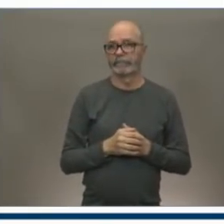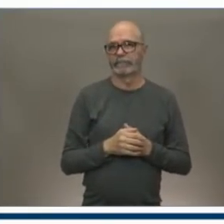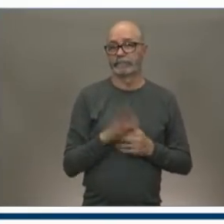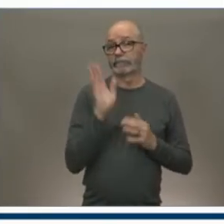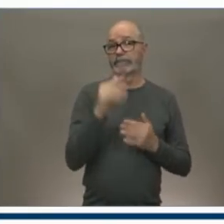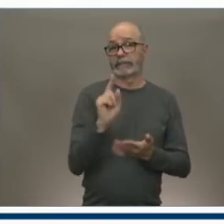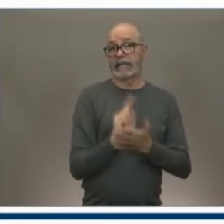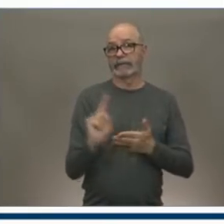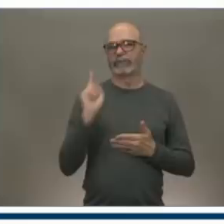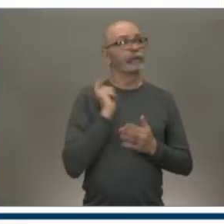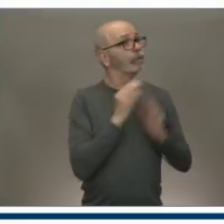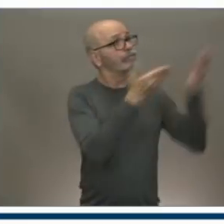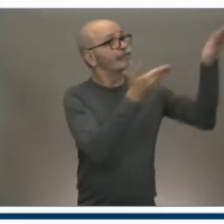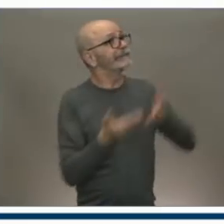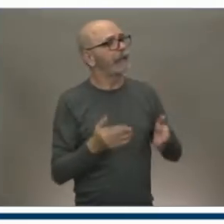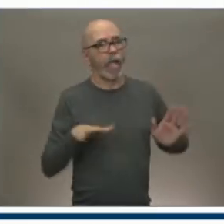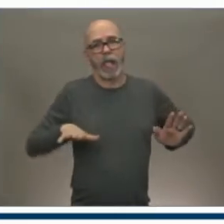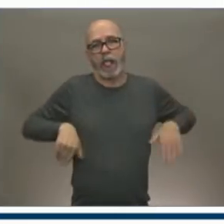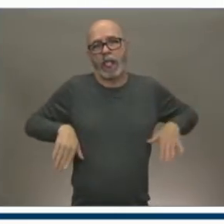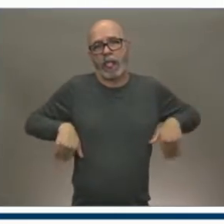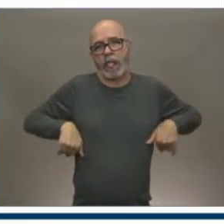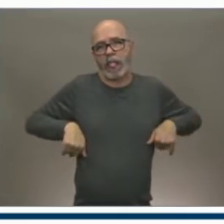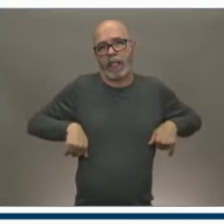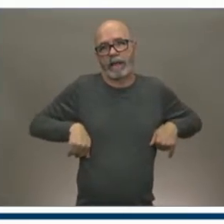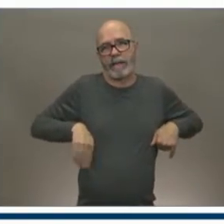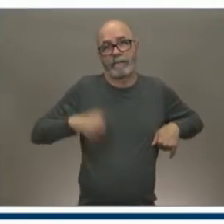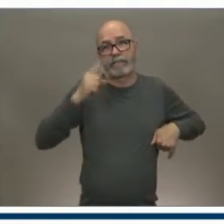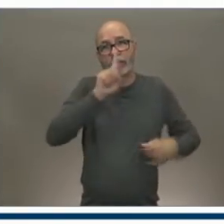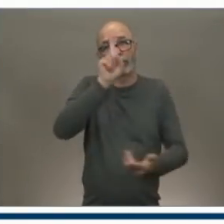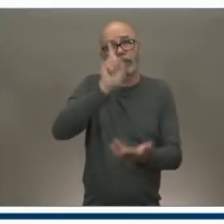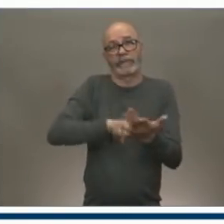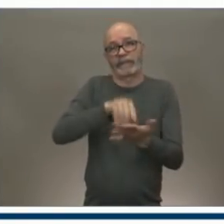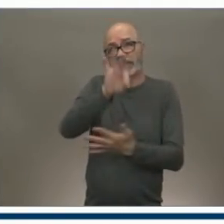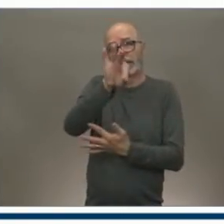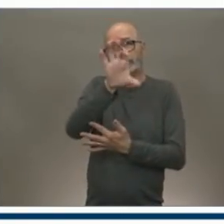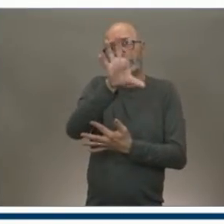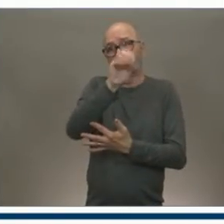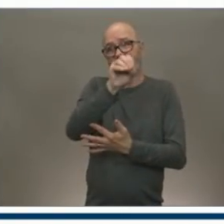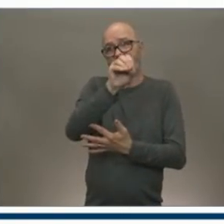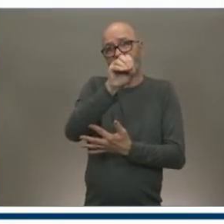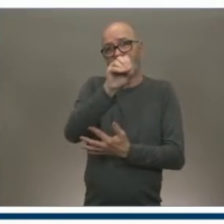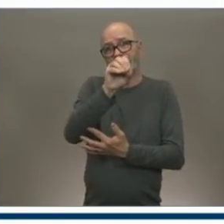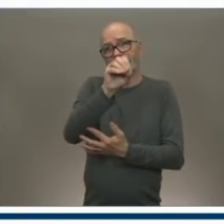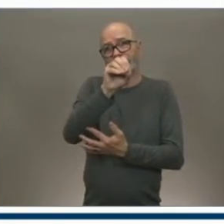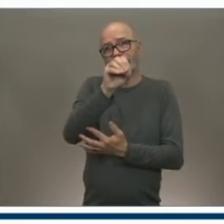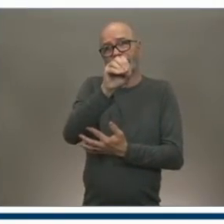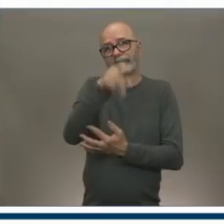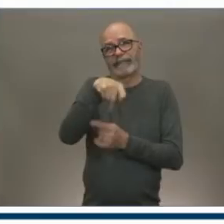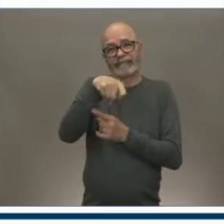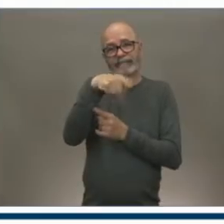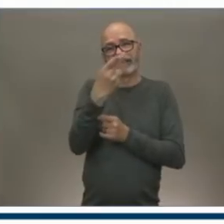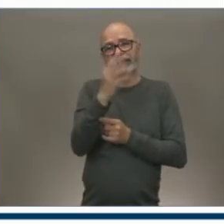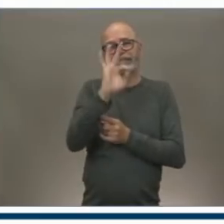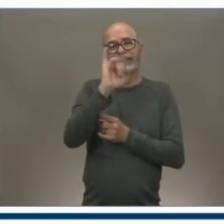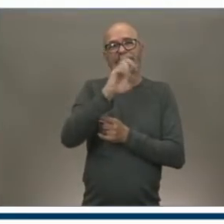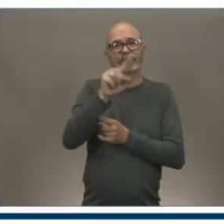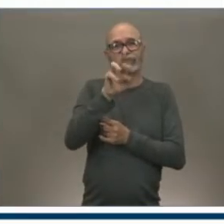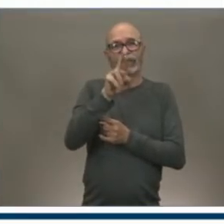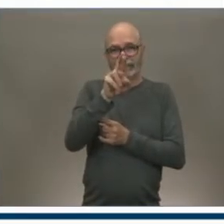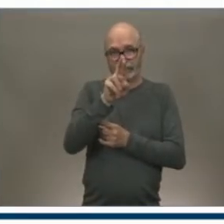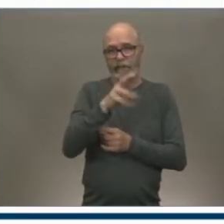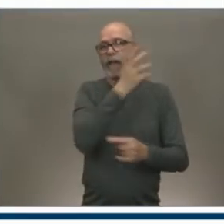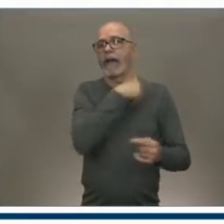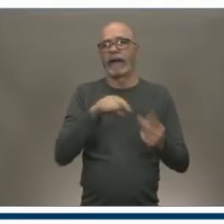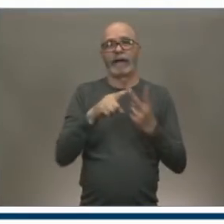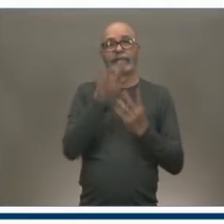we are scheduled to receive 1,950 doses of Pfizer and 4,000 doses of Moderna later this week. And